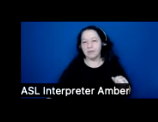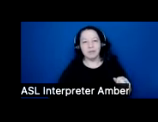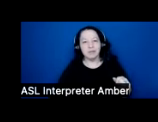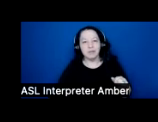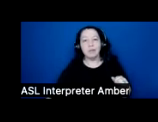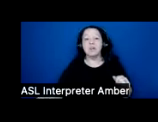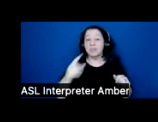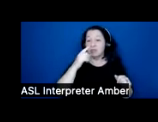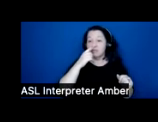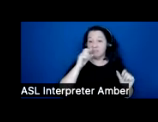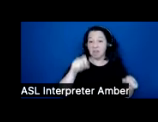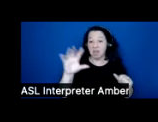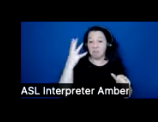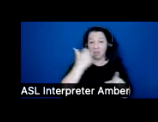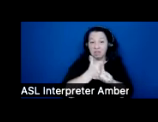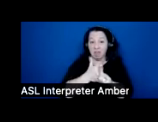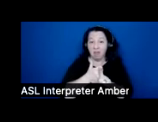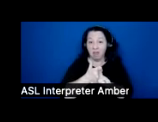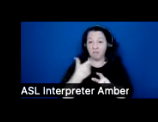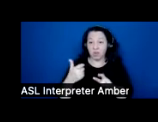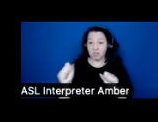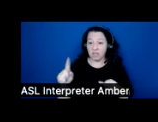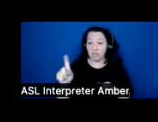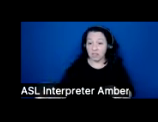Can you spotlight yourself now, Hercules?